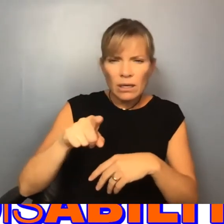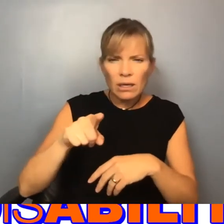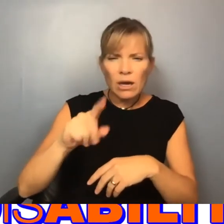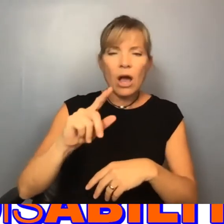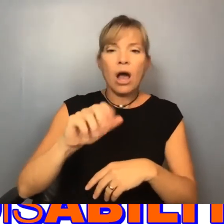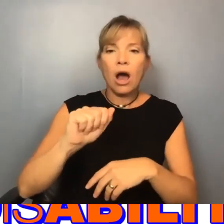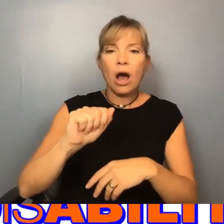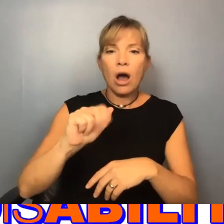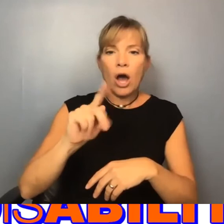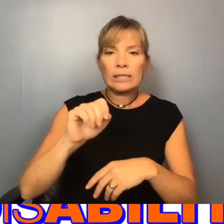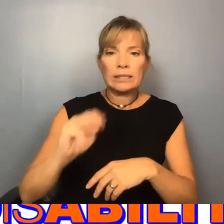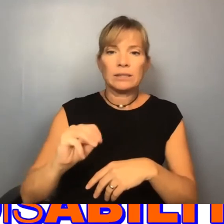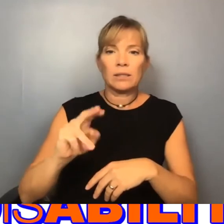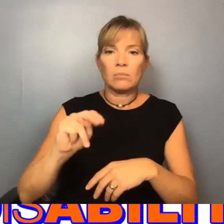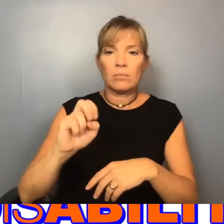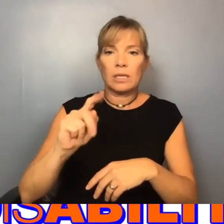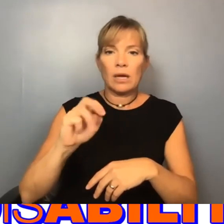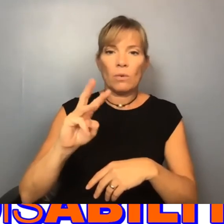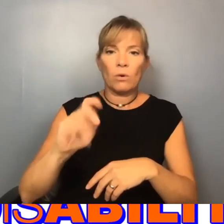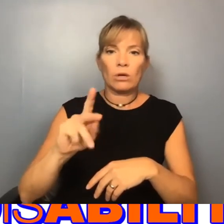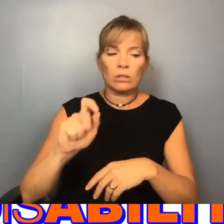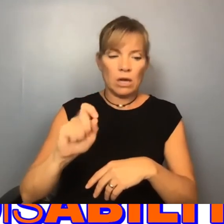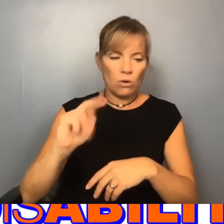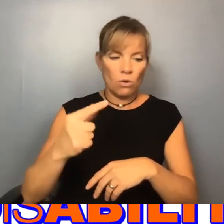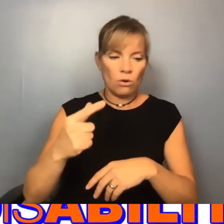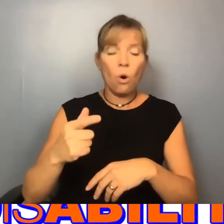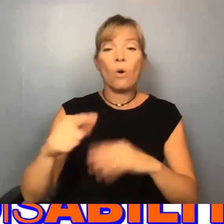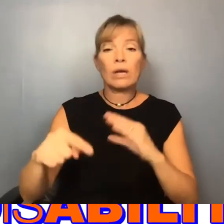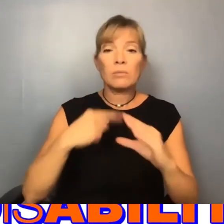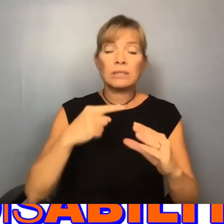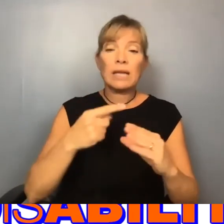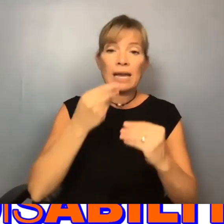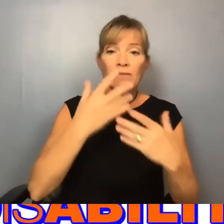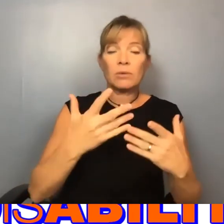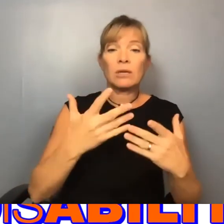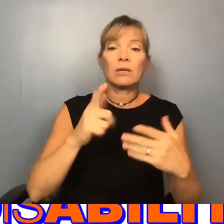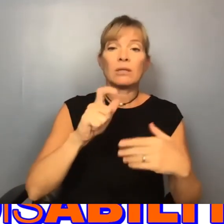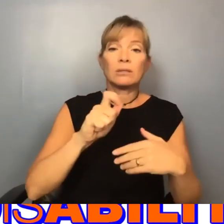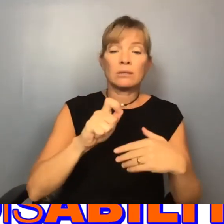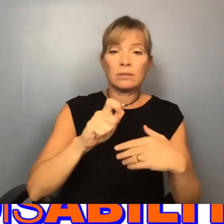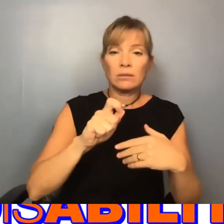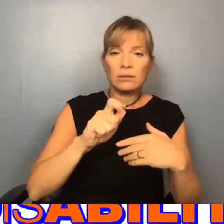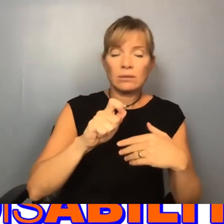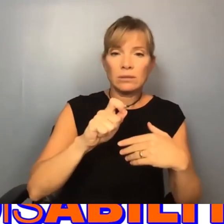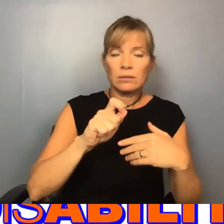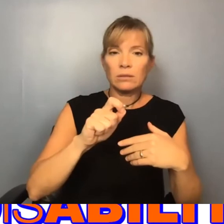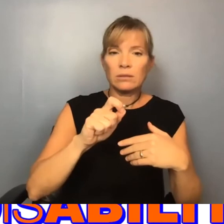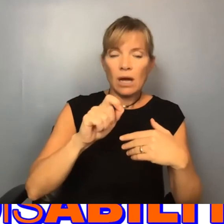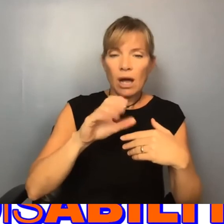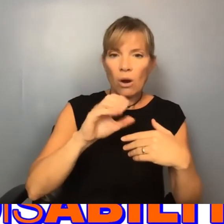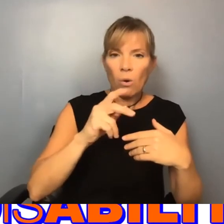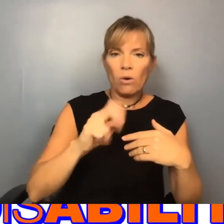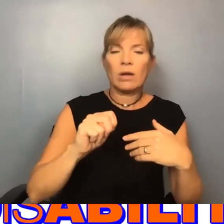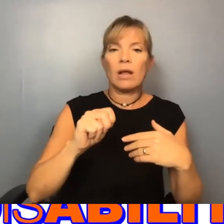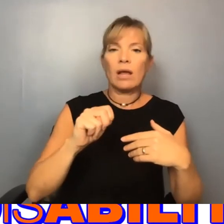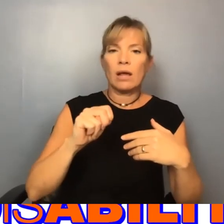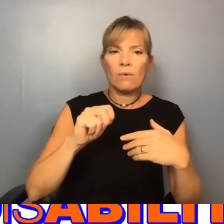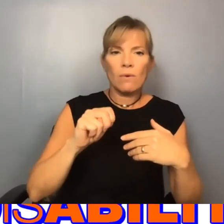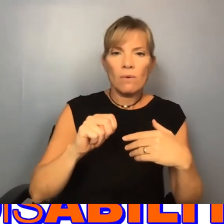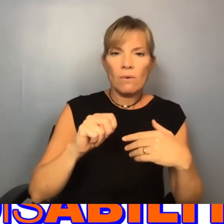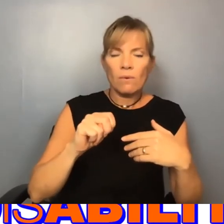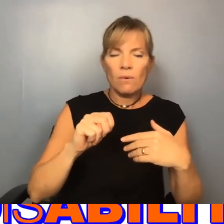autismnetwork.org, or you can email us at information.quaran.gmail.com. That's wonderful. wonderful.